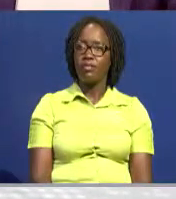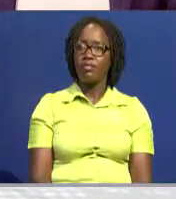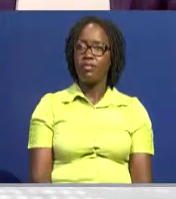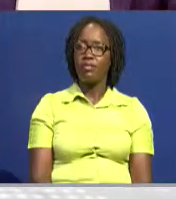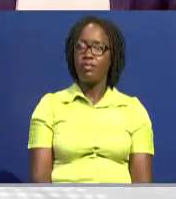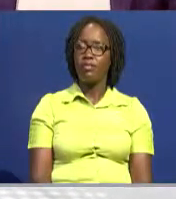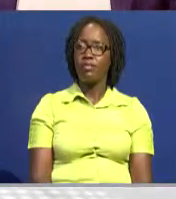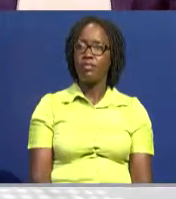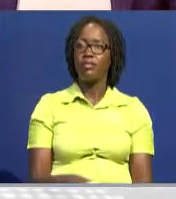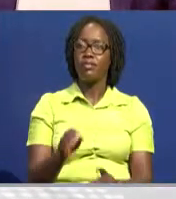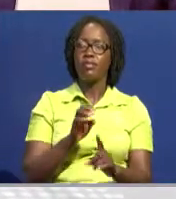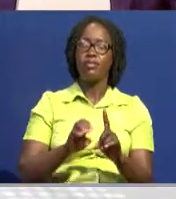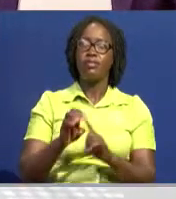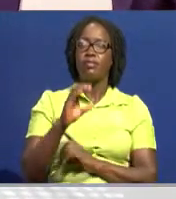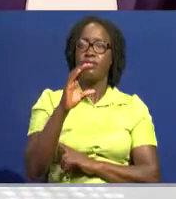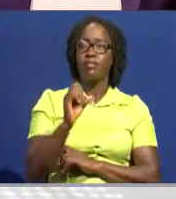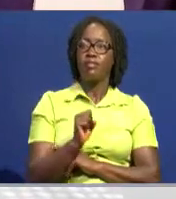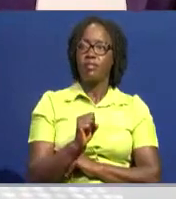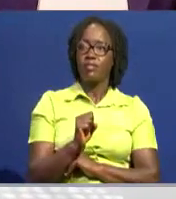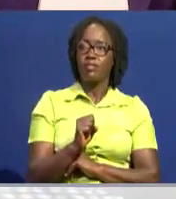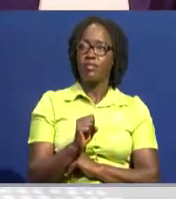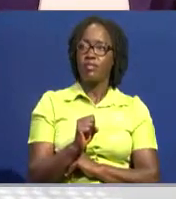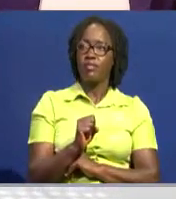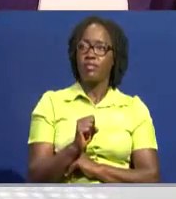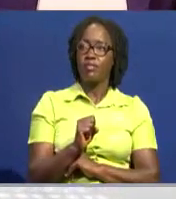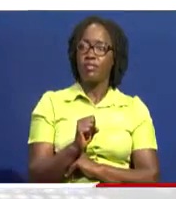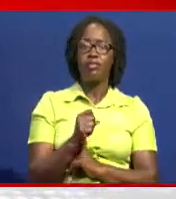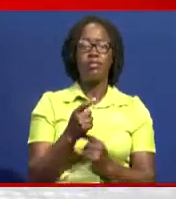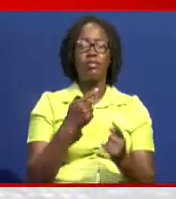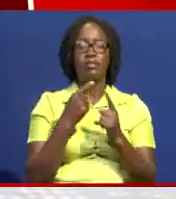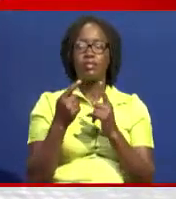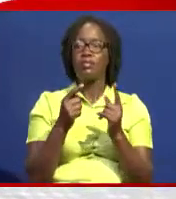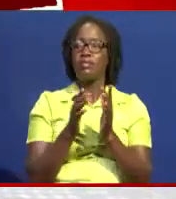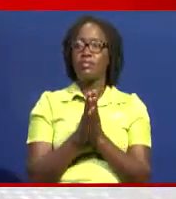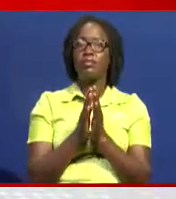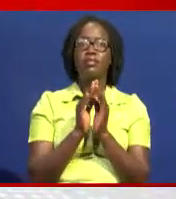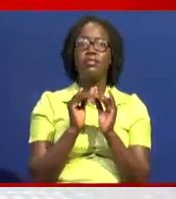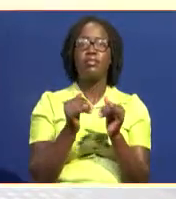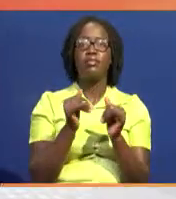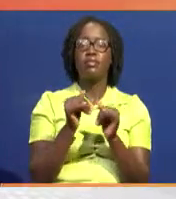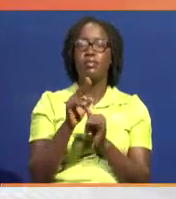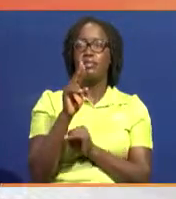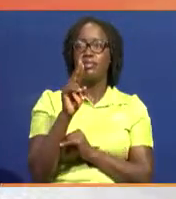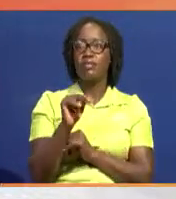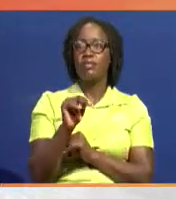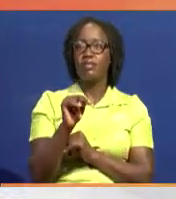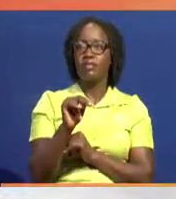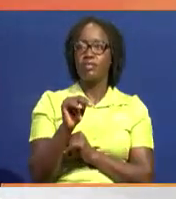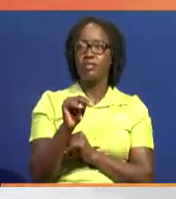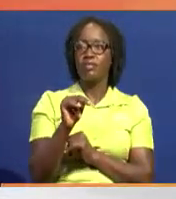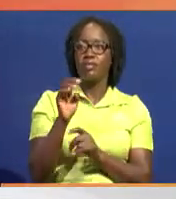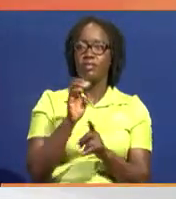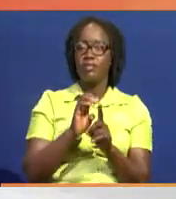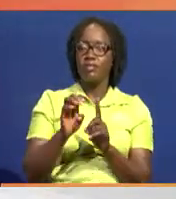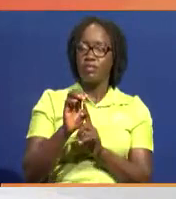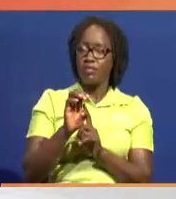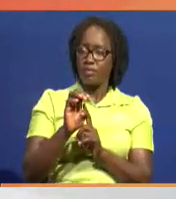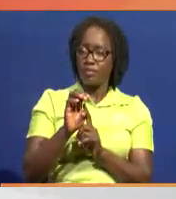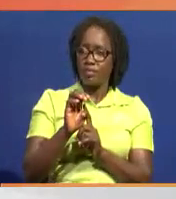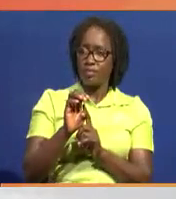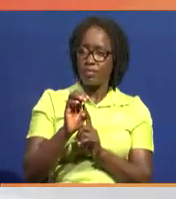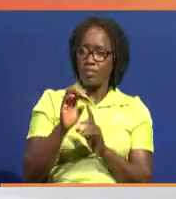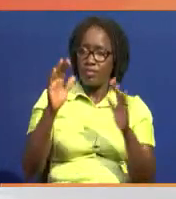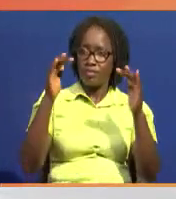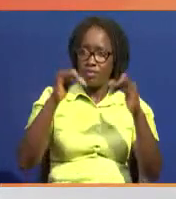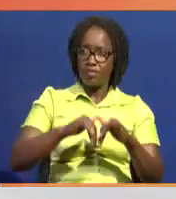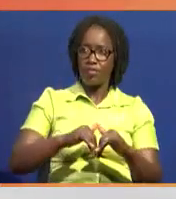That is the Environment Cabinet Secretary Soipan Tuya there addressing a briefing on the United Nations Environment Assembly that will